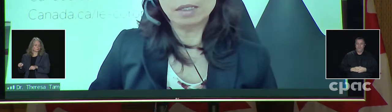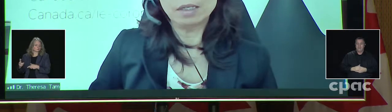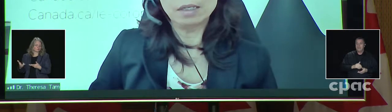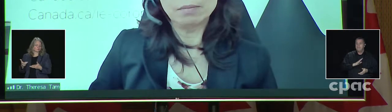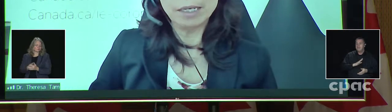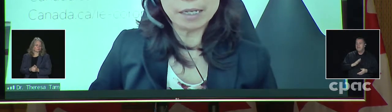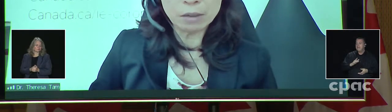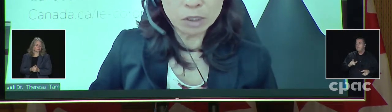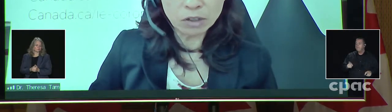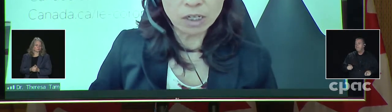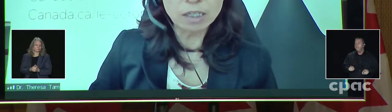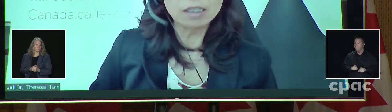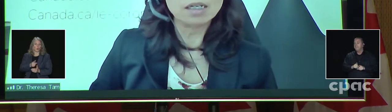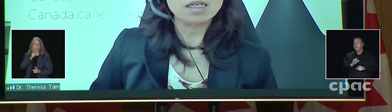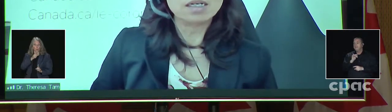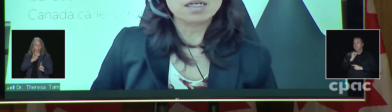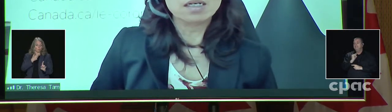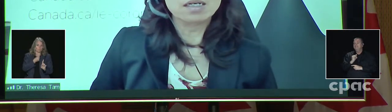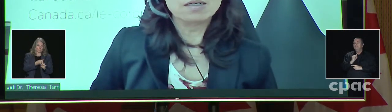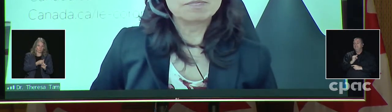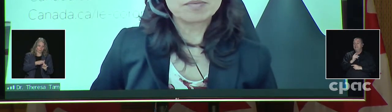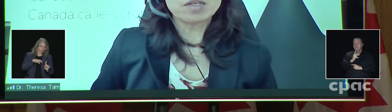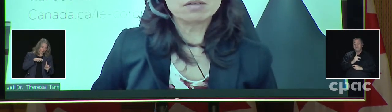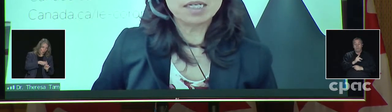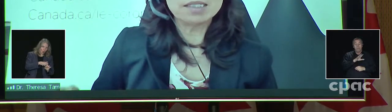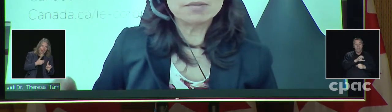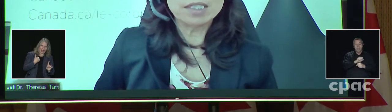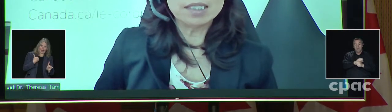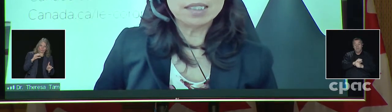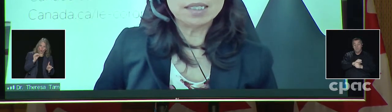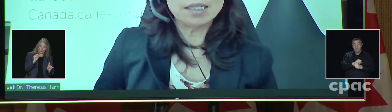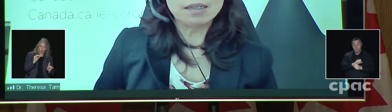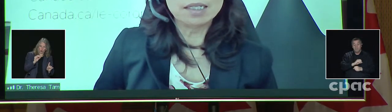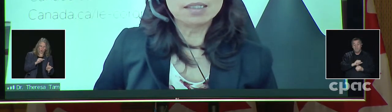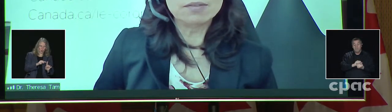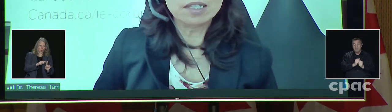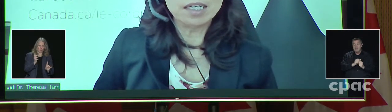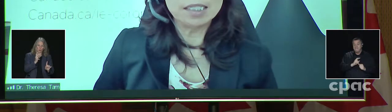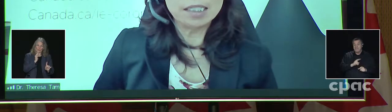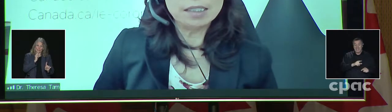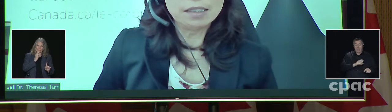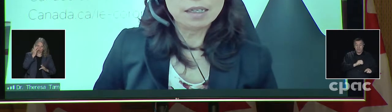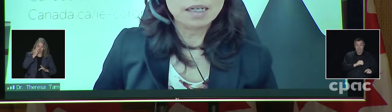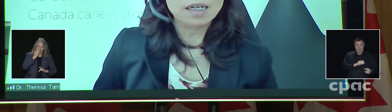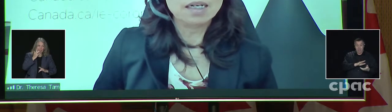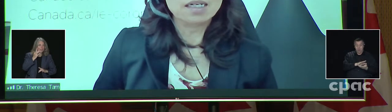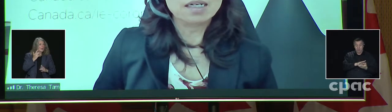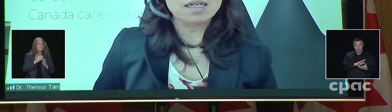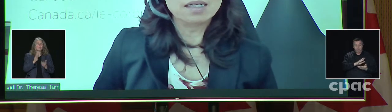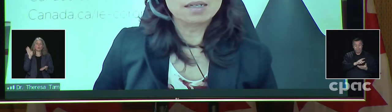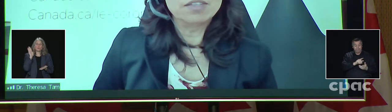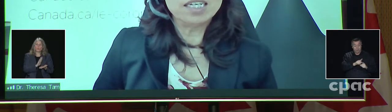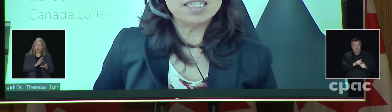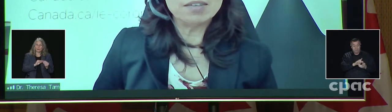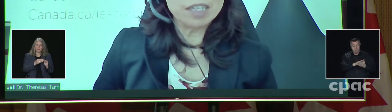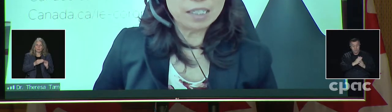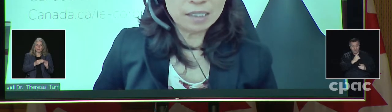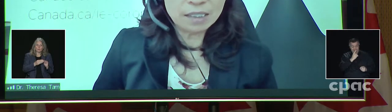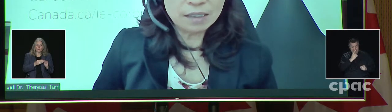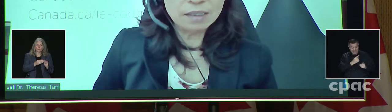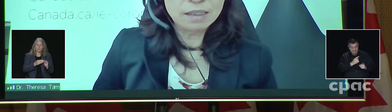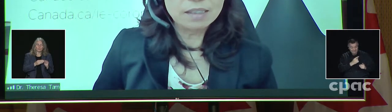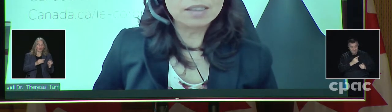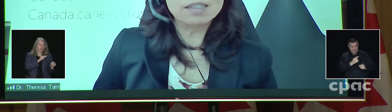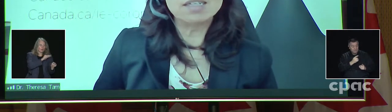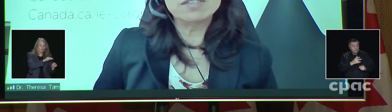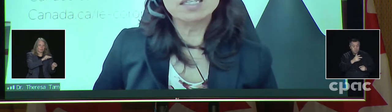who get Omicron who get severely ill is tiny, if you get enough